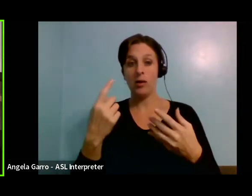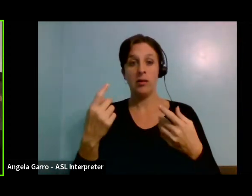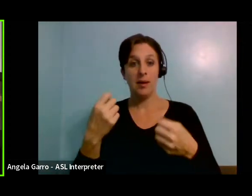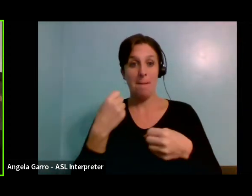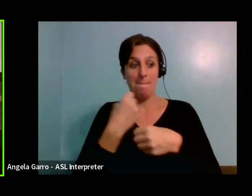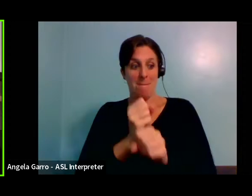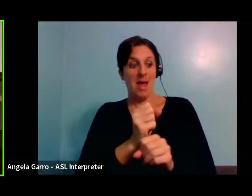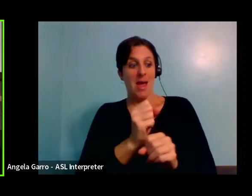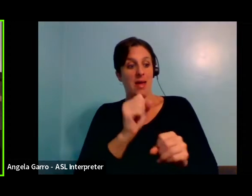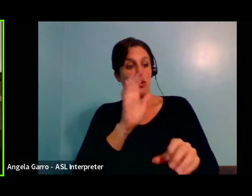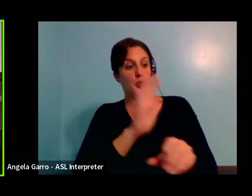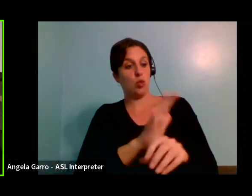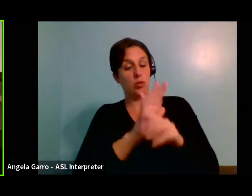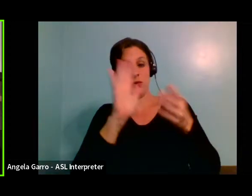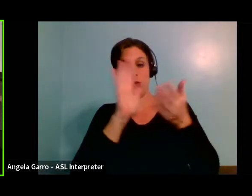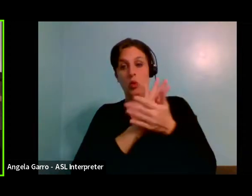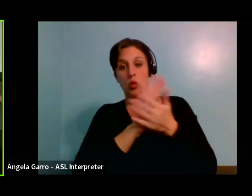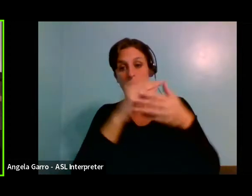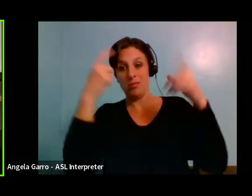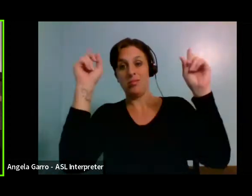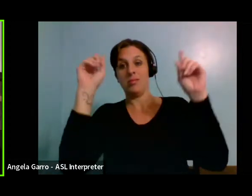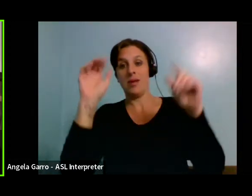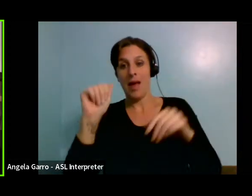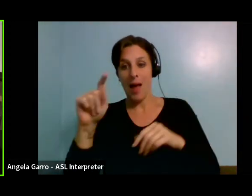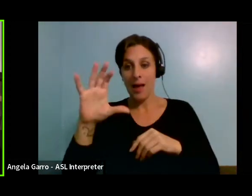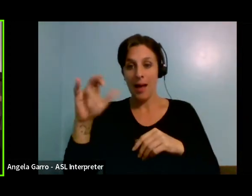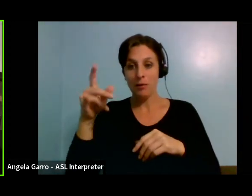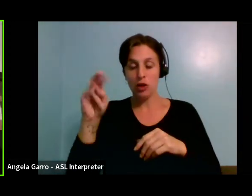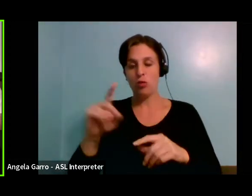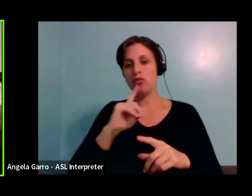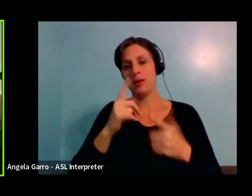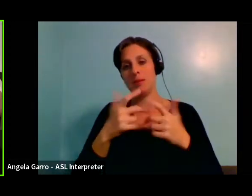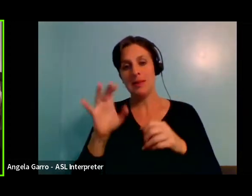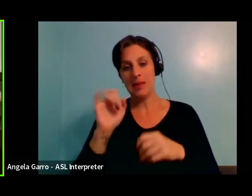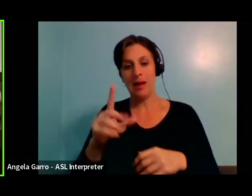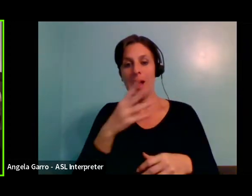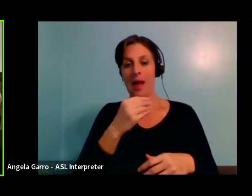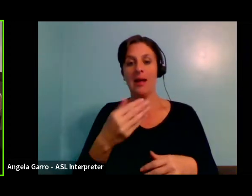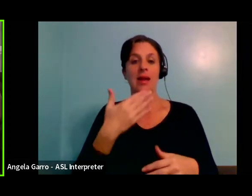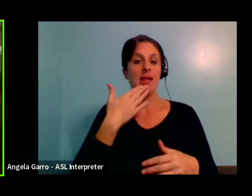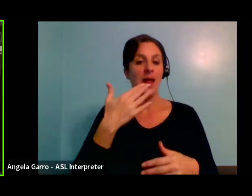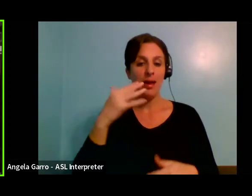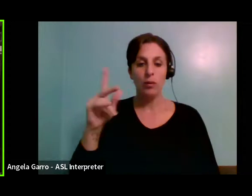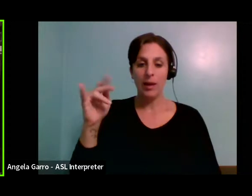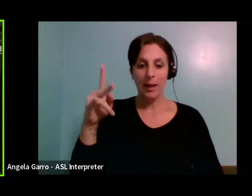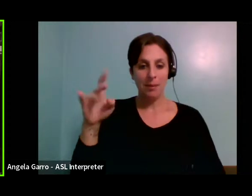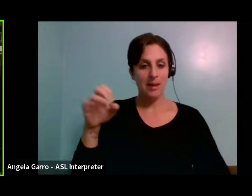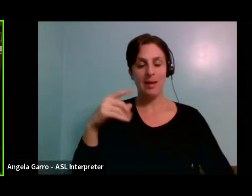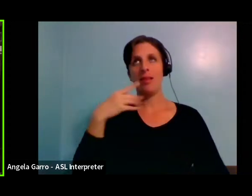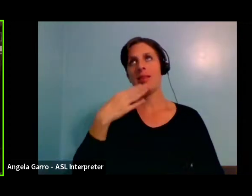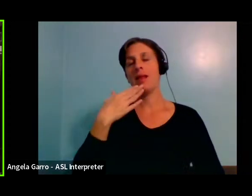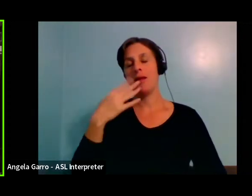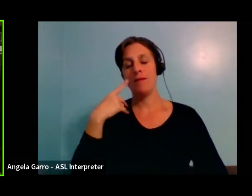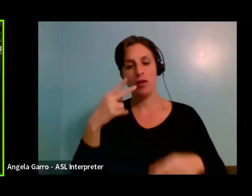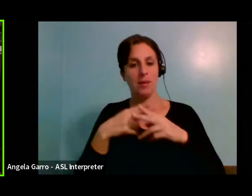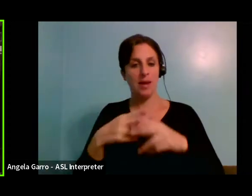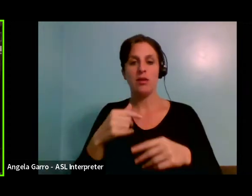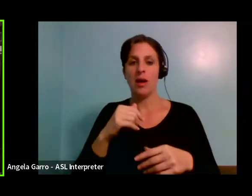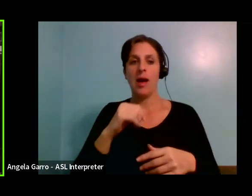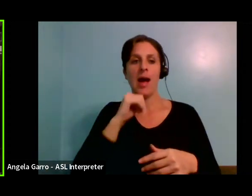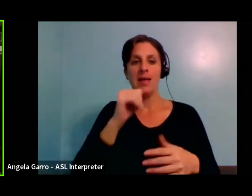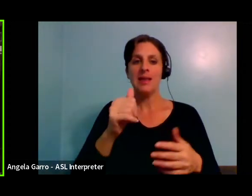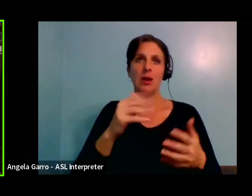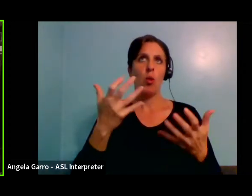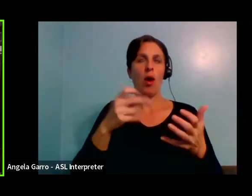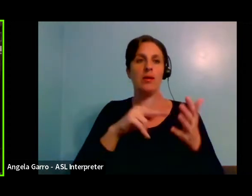school happen today at Cappuccino is a big deal. So yeah, And thanks. Superintendent Booker, thank you for mentioning that. And by no means did I make it, I want to